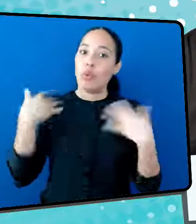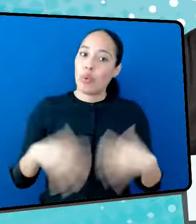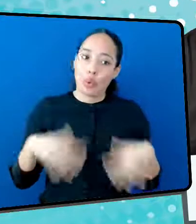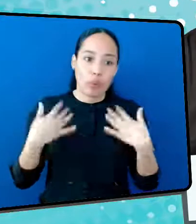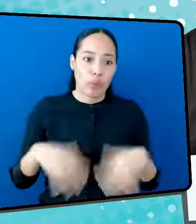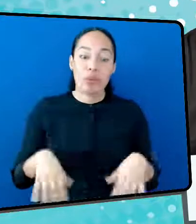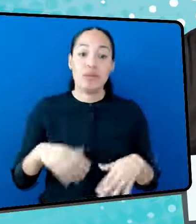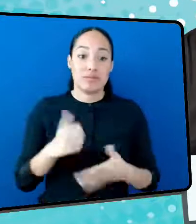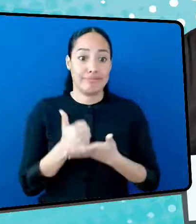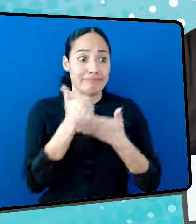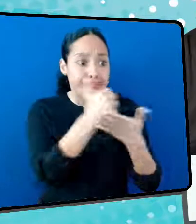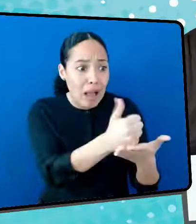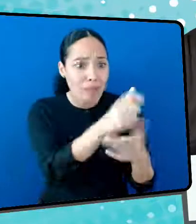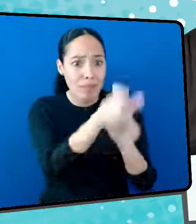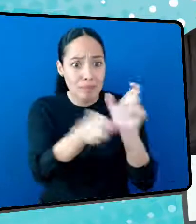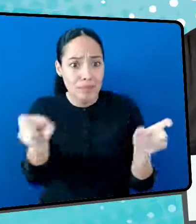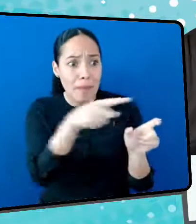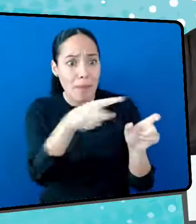NHS.